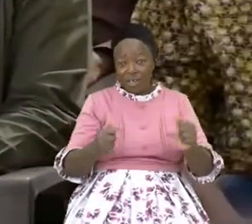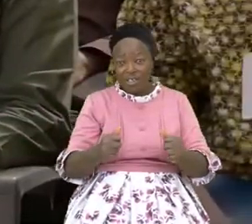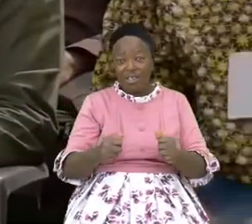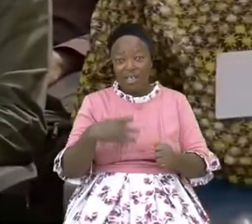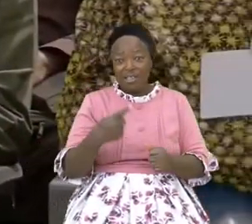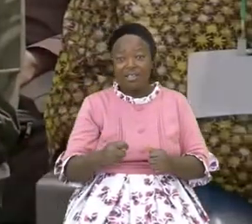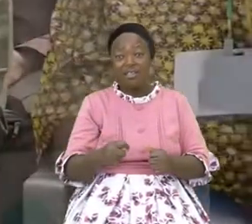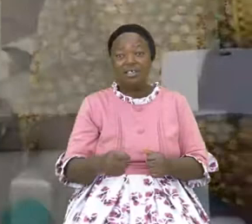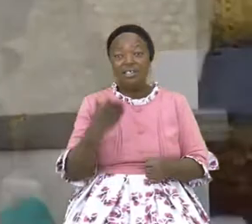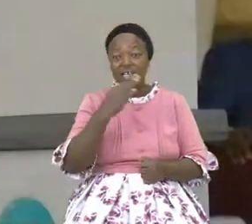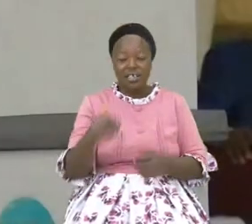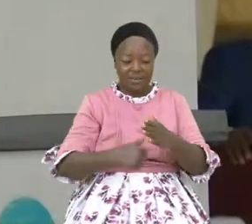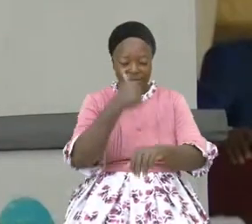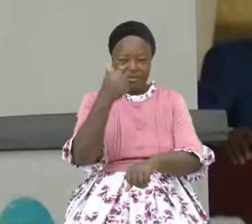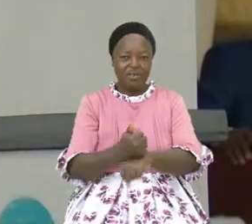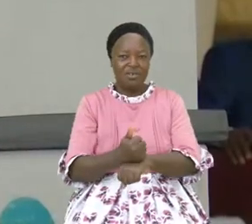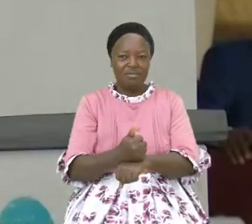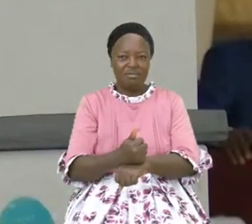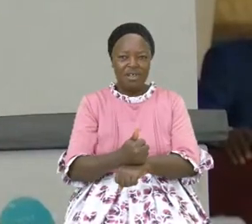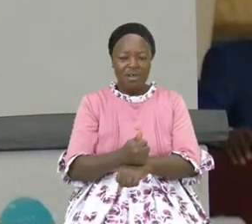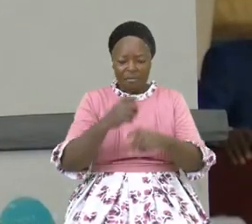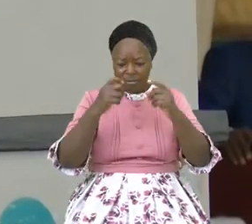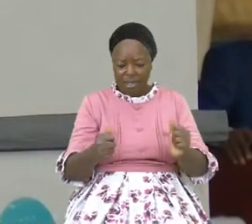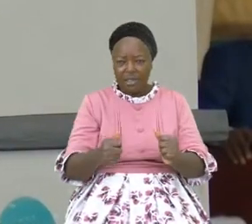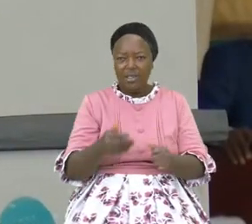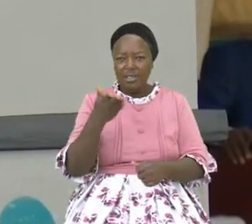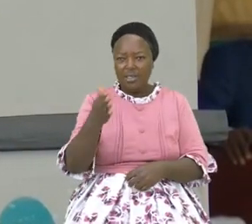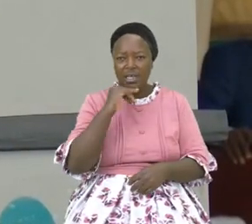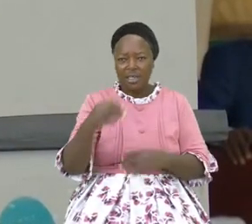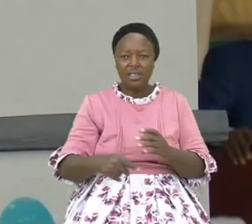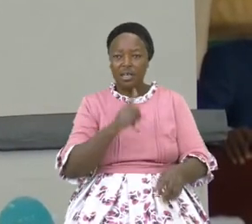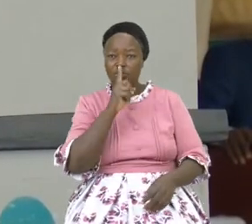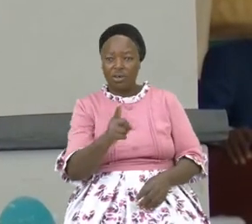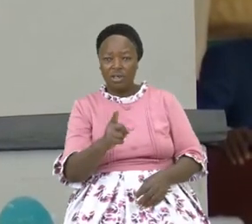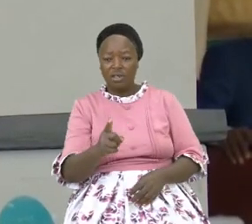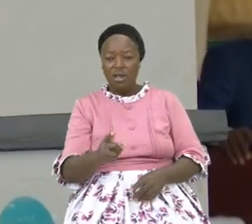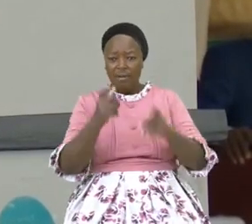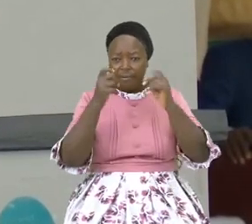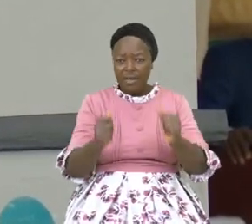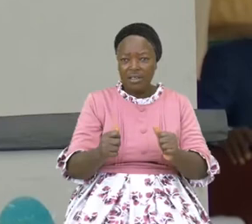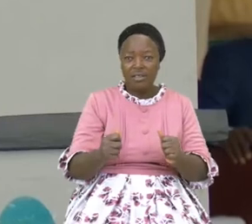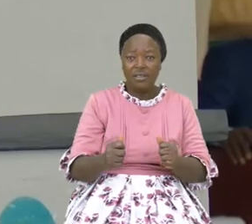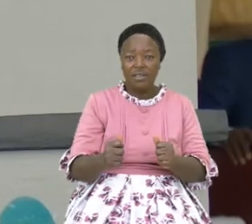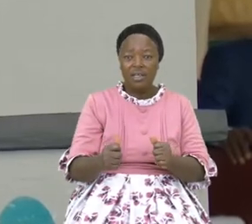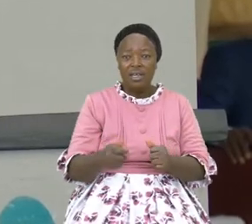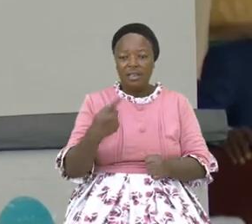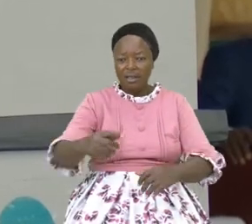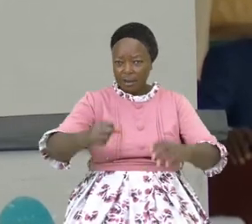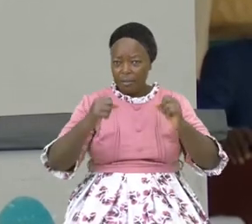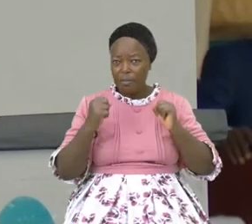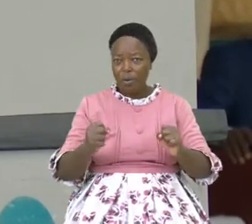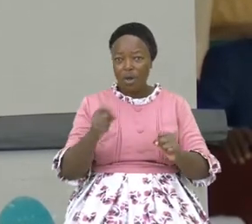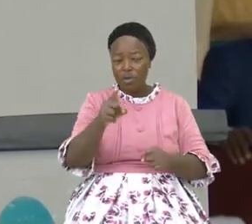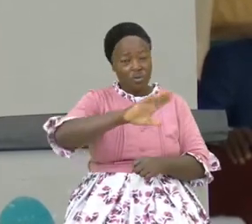is affirmation. All of a sudden, there is assurance. All of a sudden, the power you